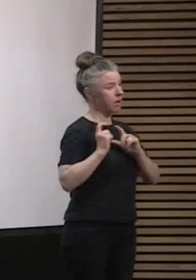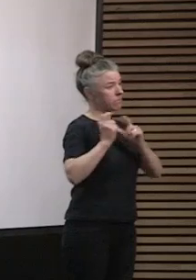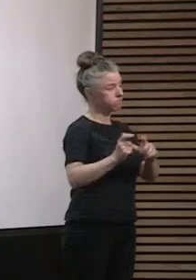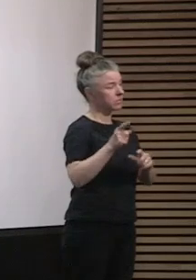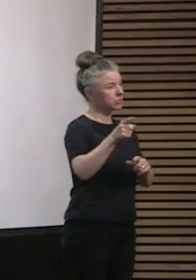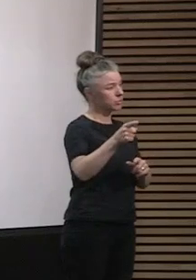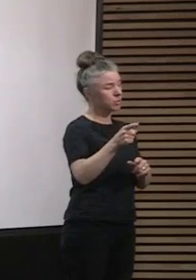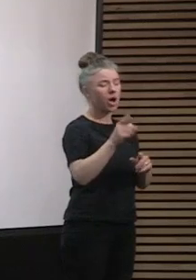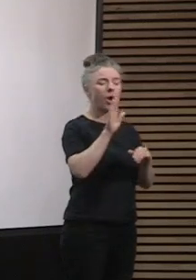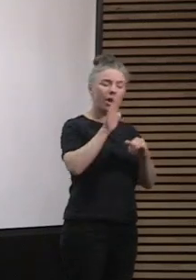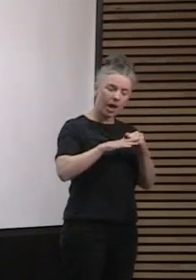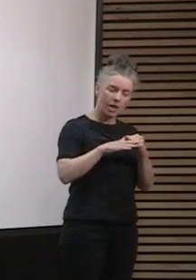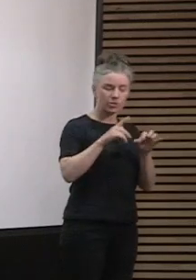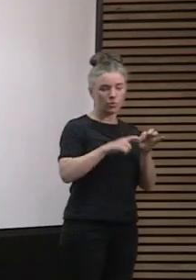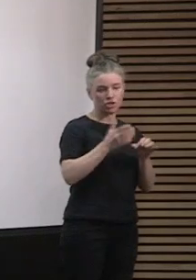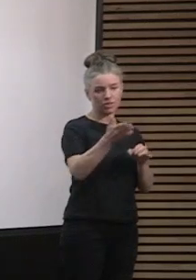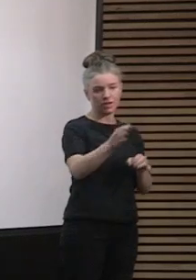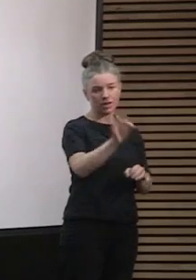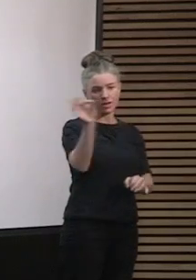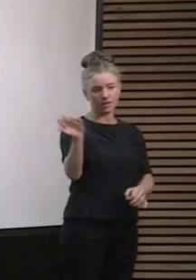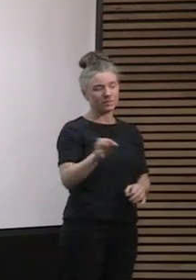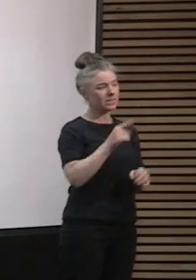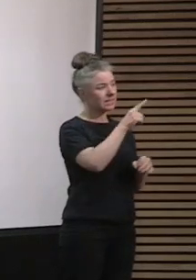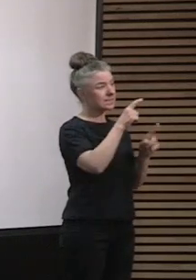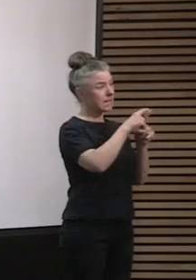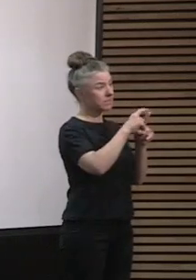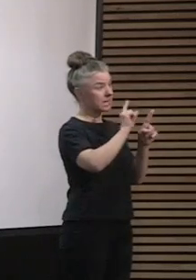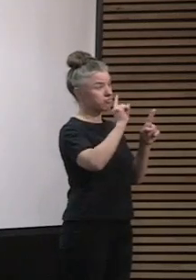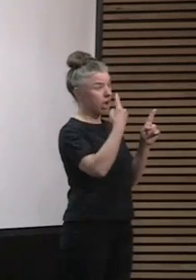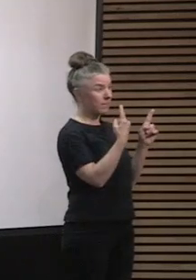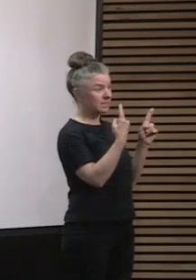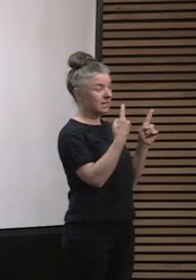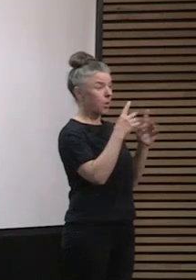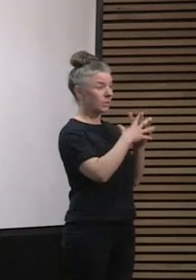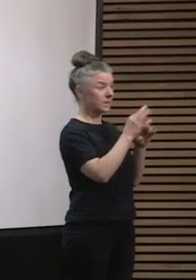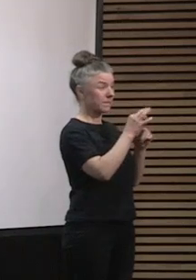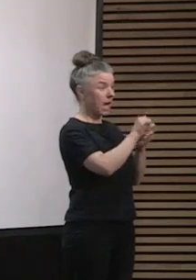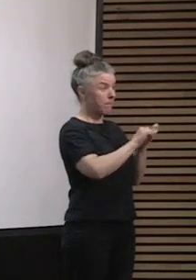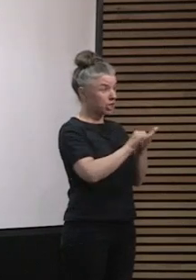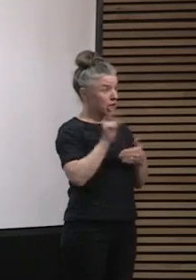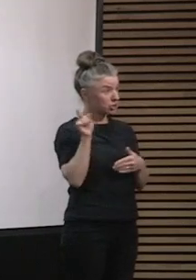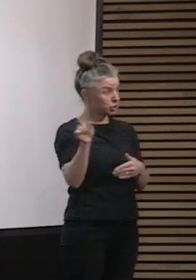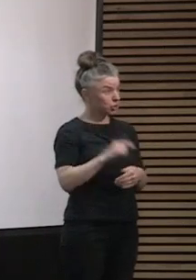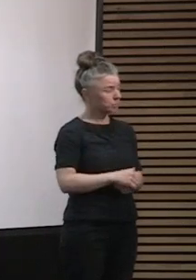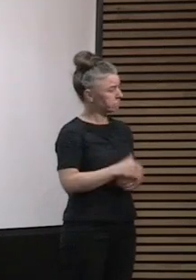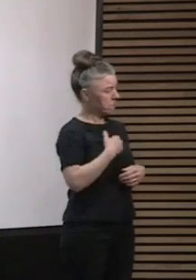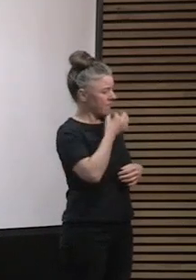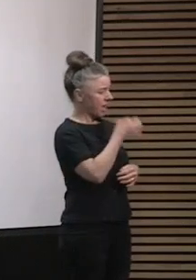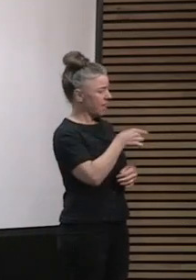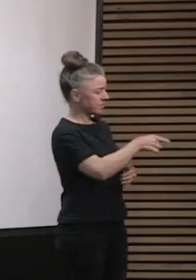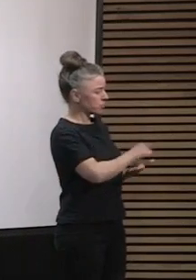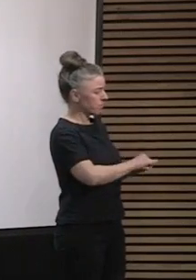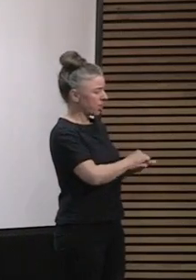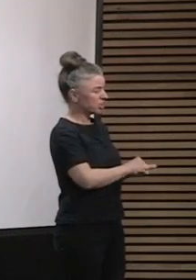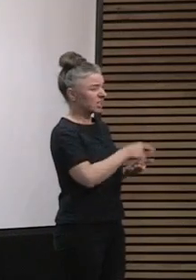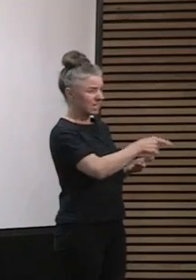I'm going to hand over to last question, Jackson. I'll be generous. Deputy Prime Minister apologised to you? Oh, look, I haven't asked him to, nor would I expect him to. He's free. He is free